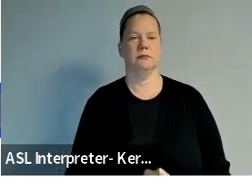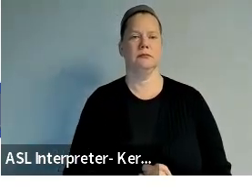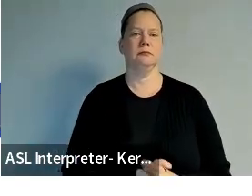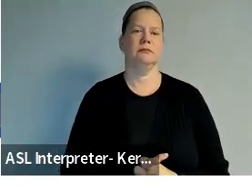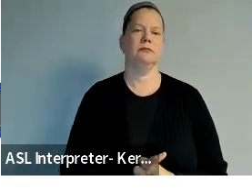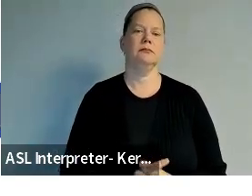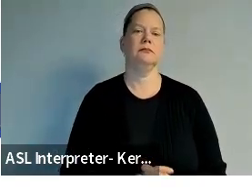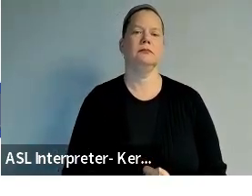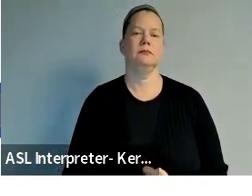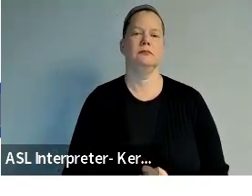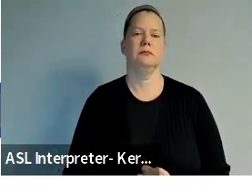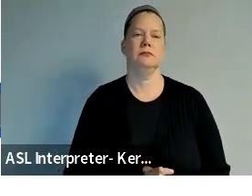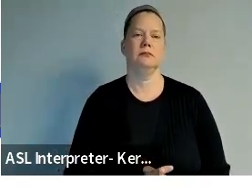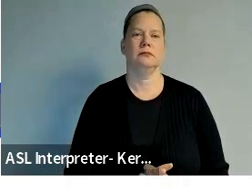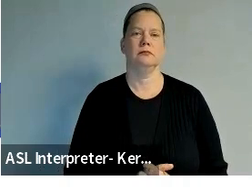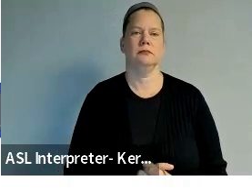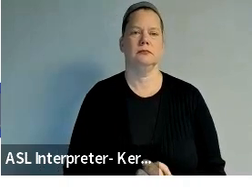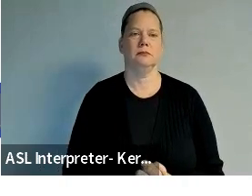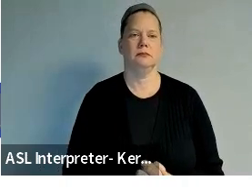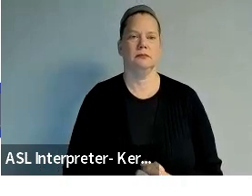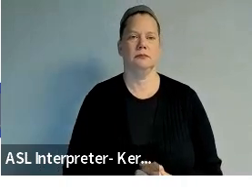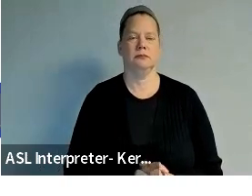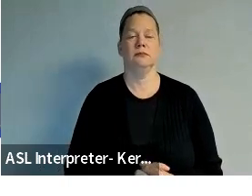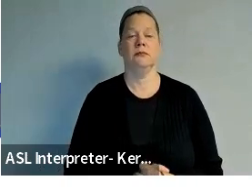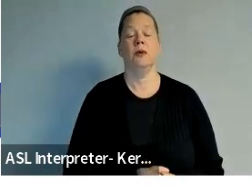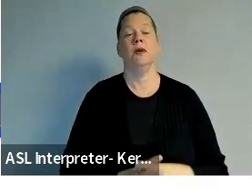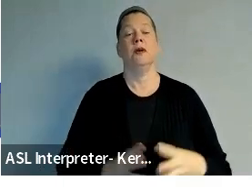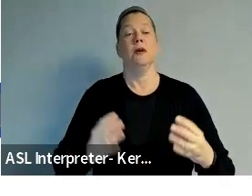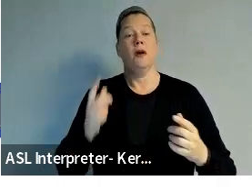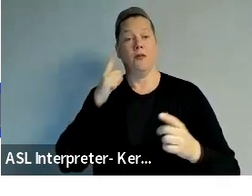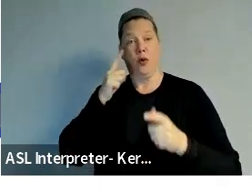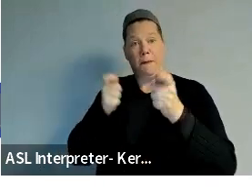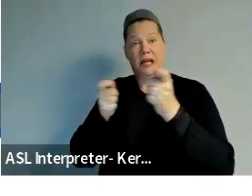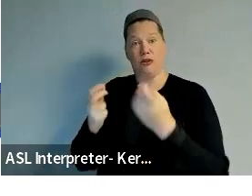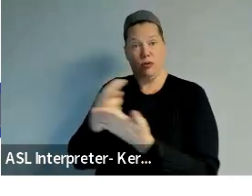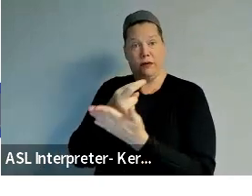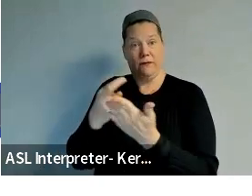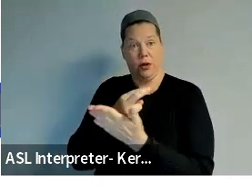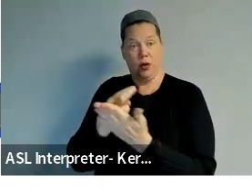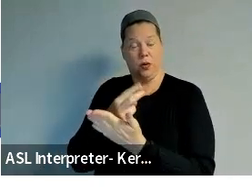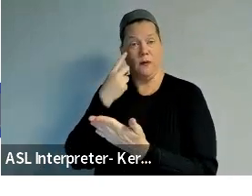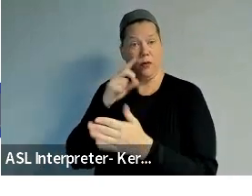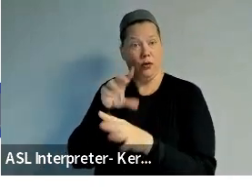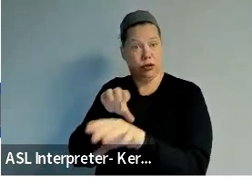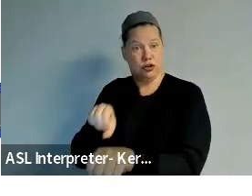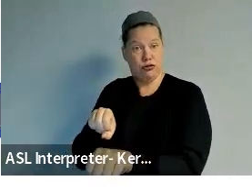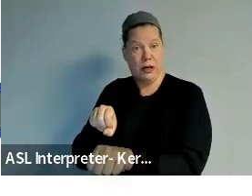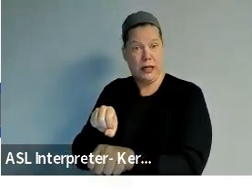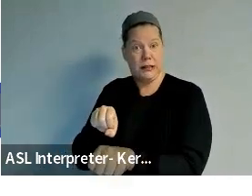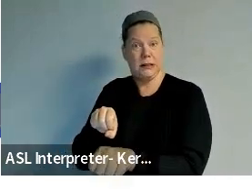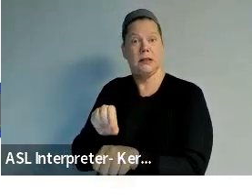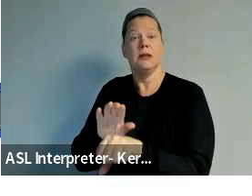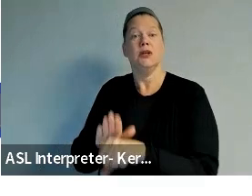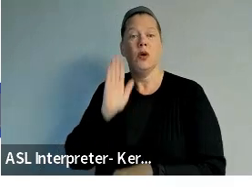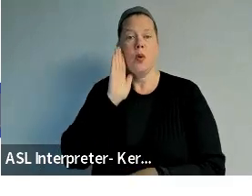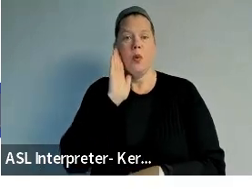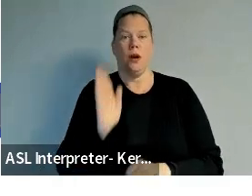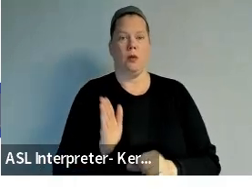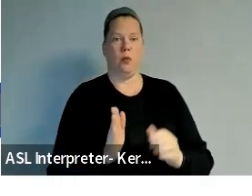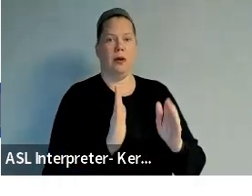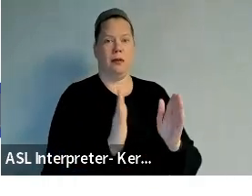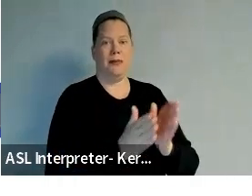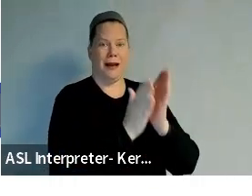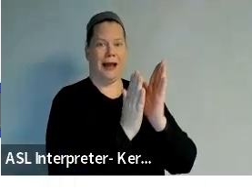The Restraint Manager Review screen will add the Crisis Prevention Response and